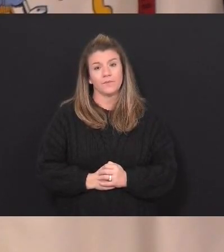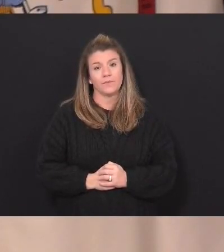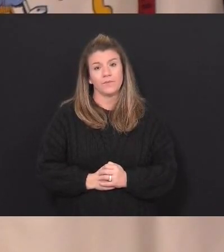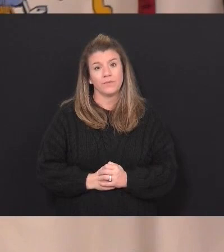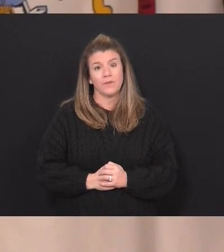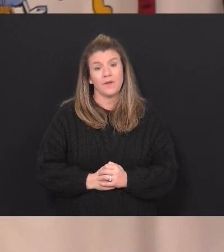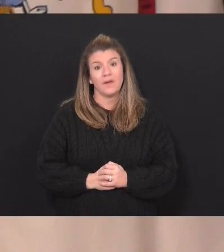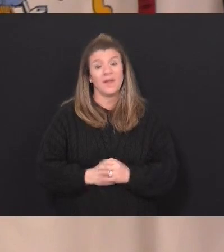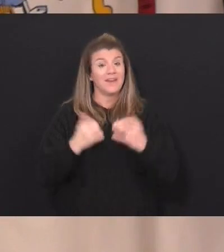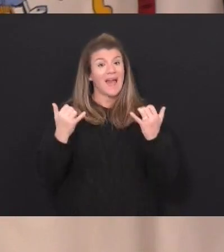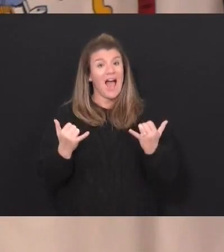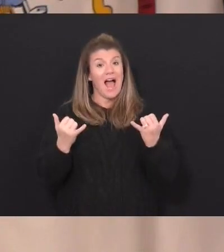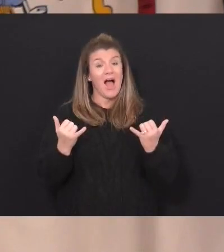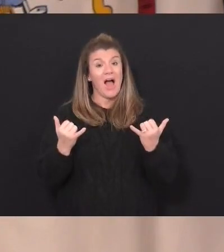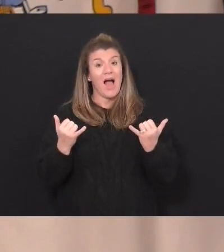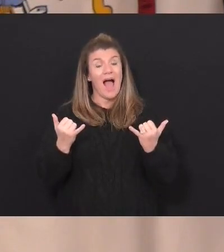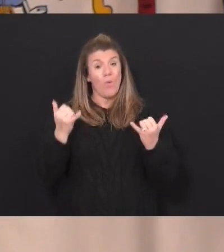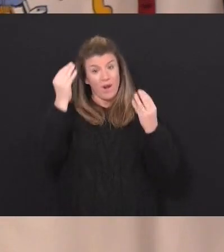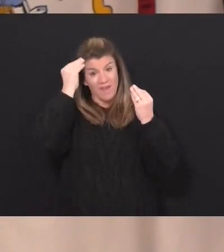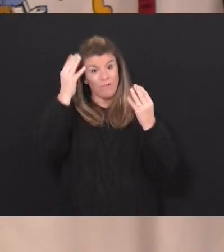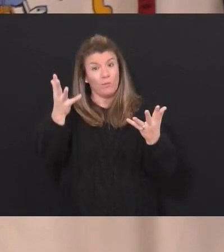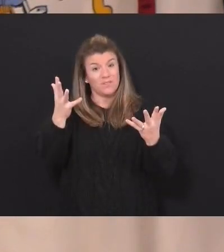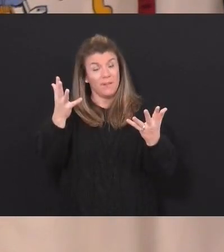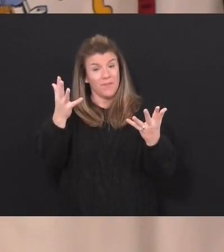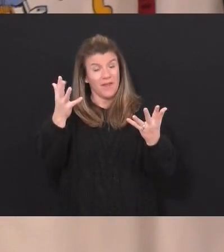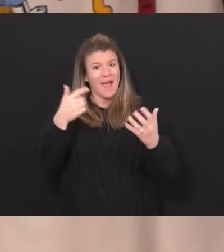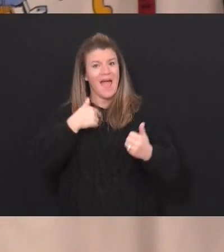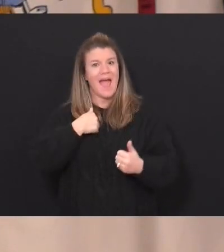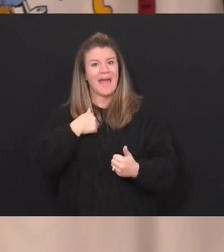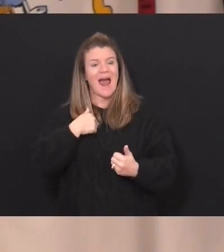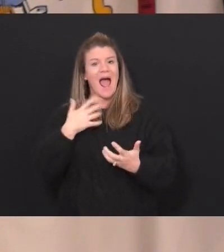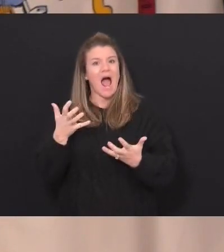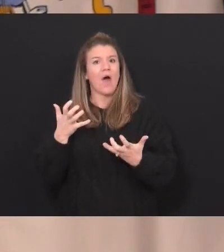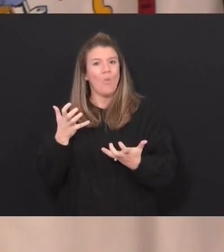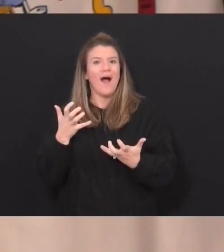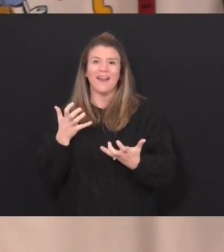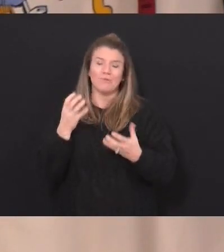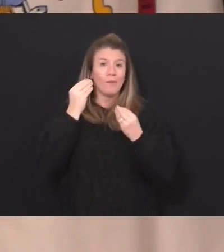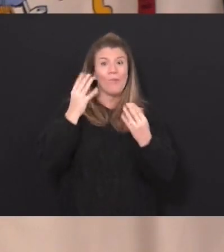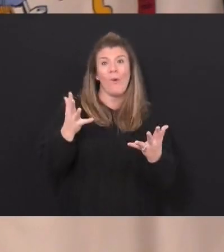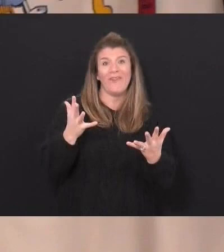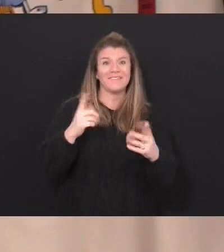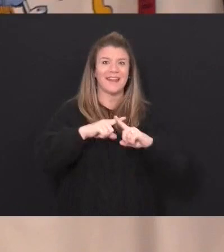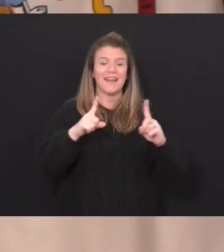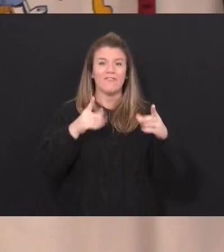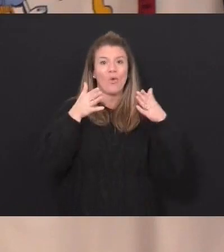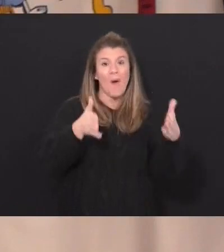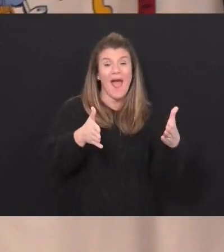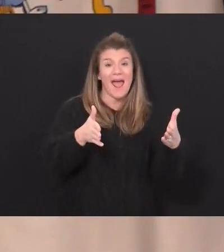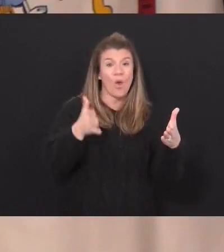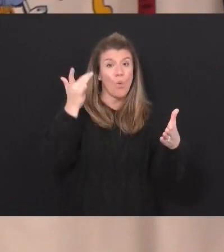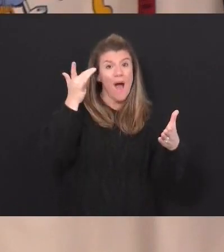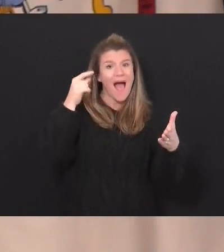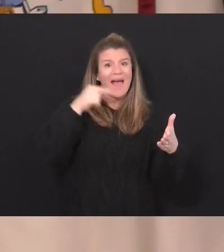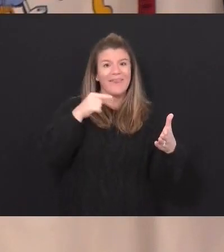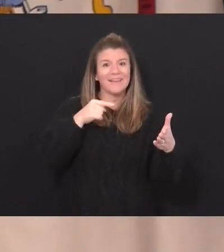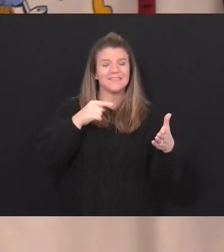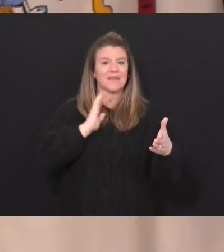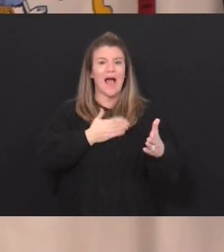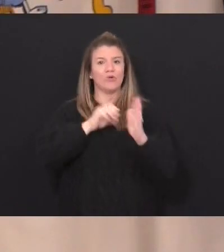is news, and it's news of how our state was doing and where we were